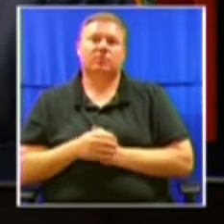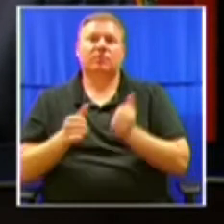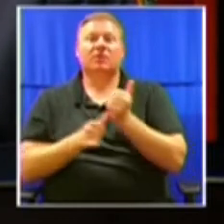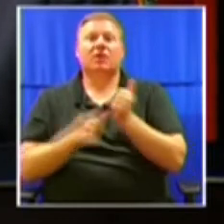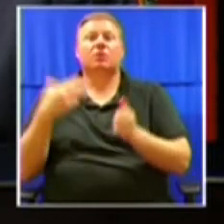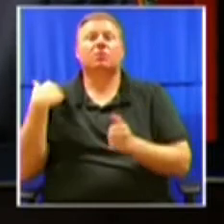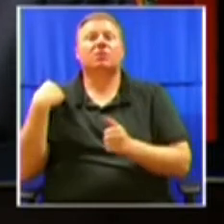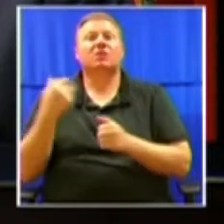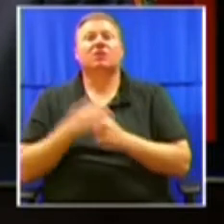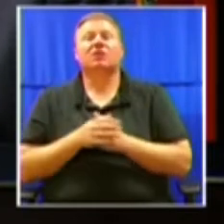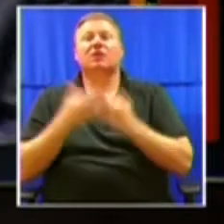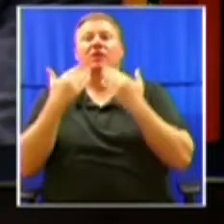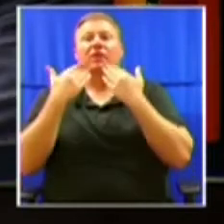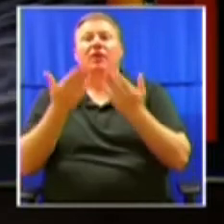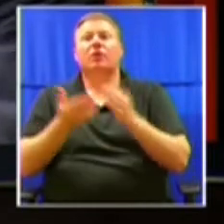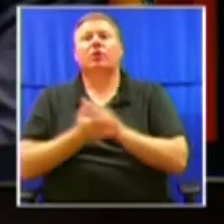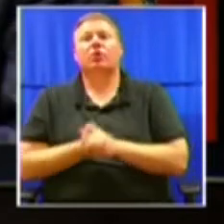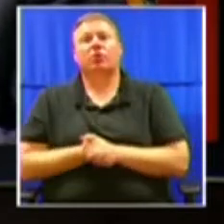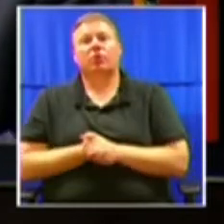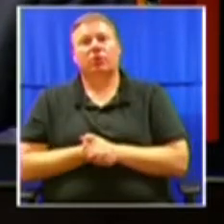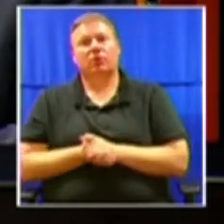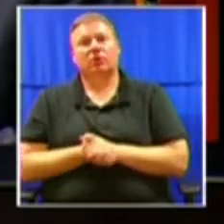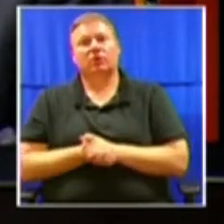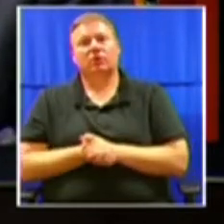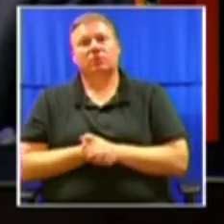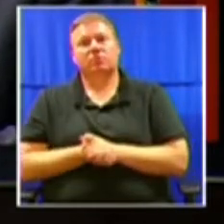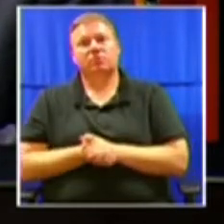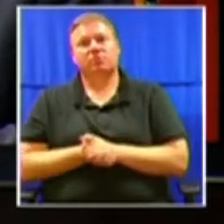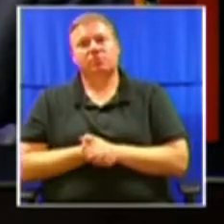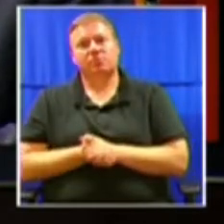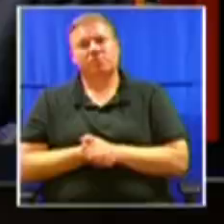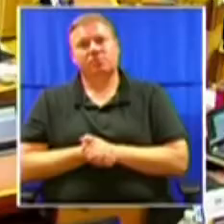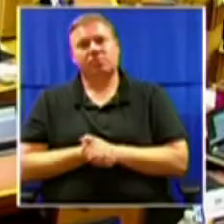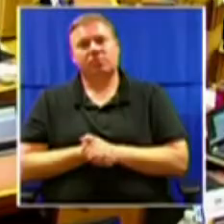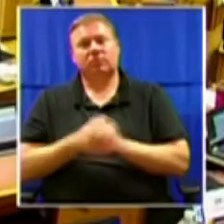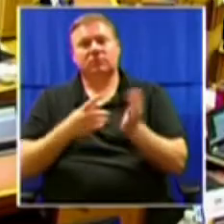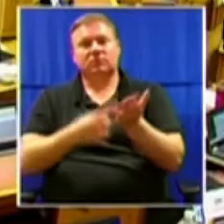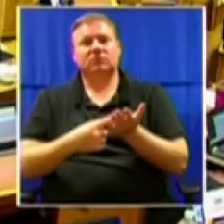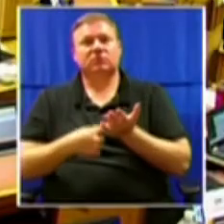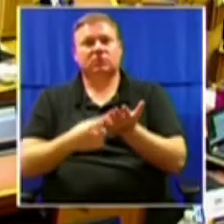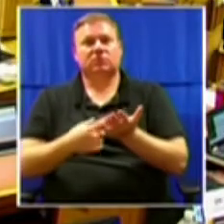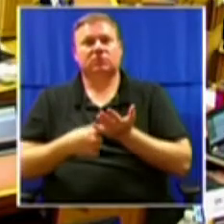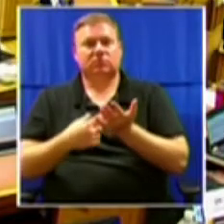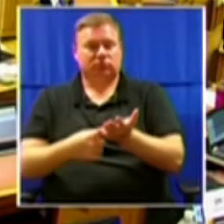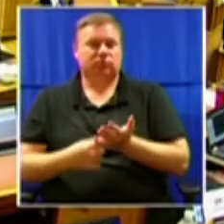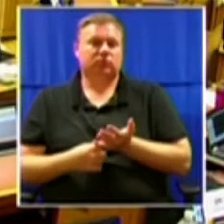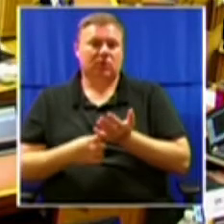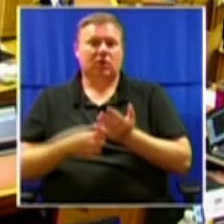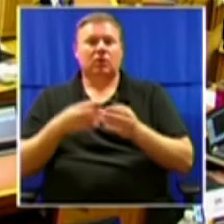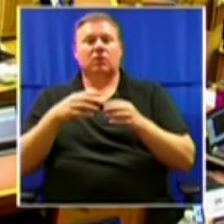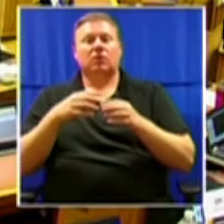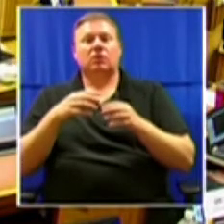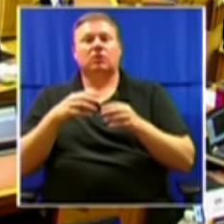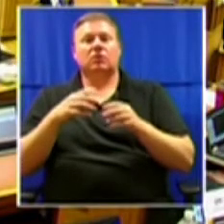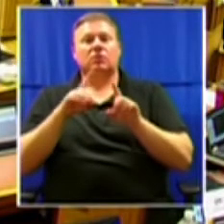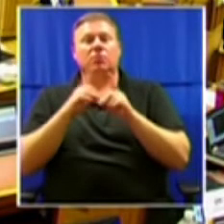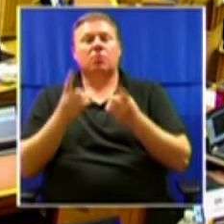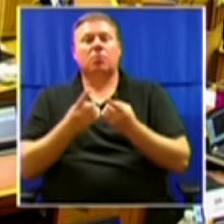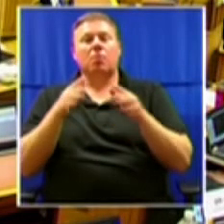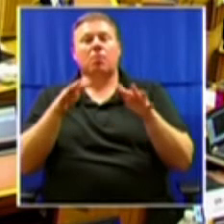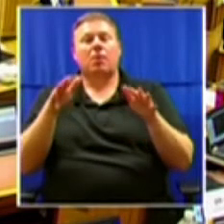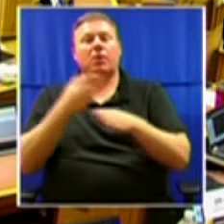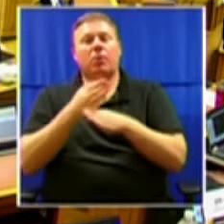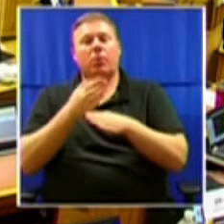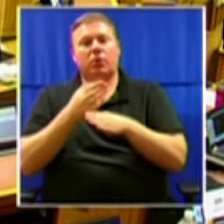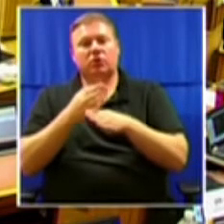Thank you very much, Chairperson. Consultations with the Department of Public Works and Infrastructure has led